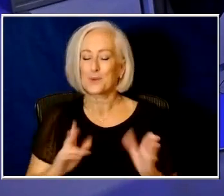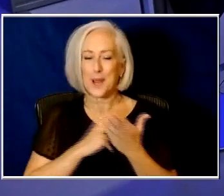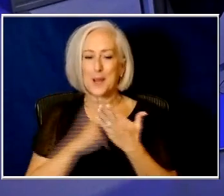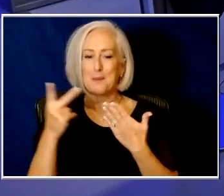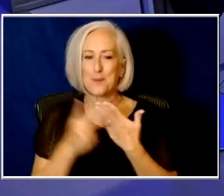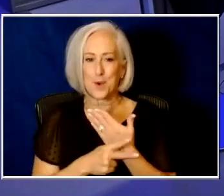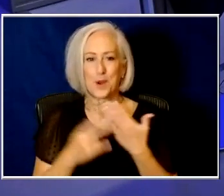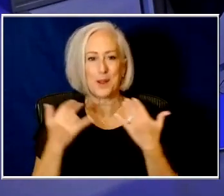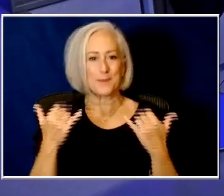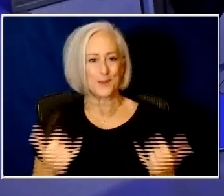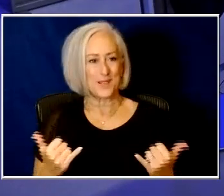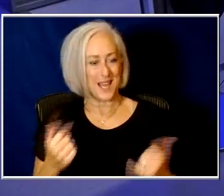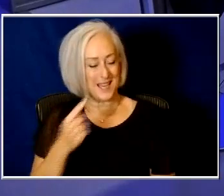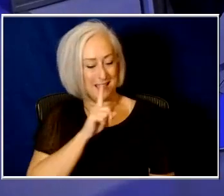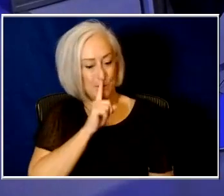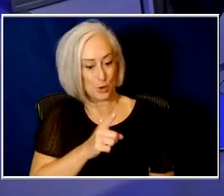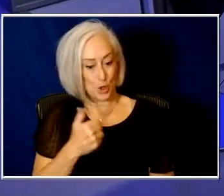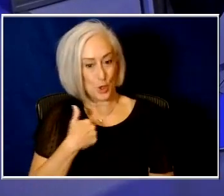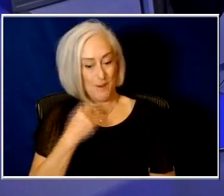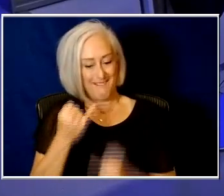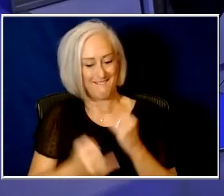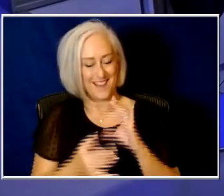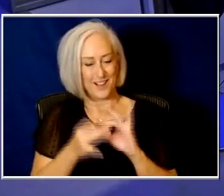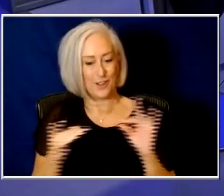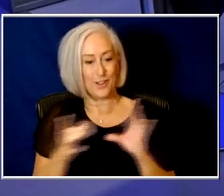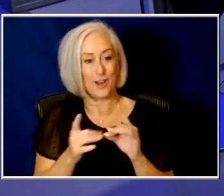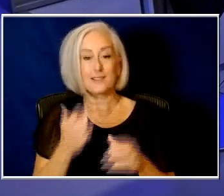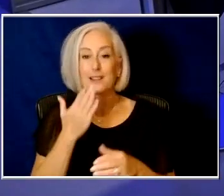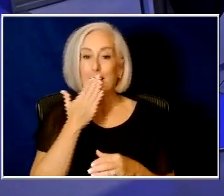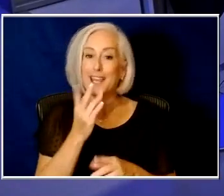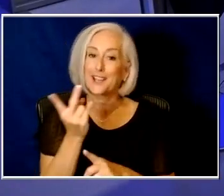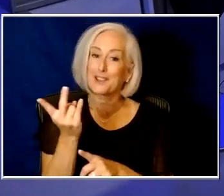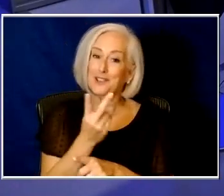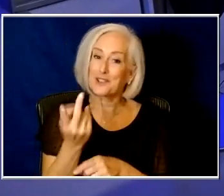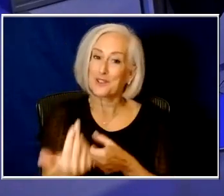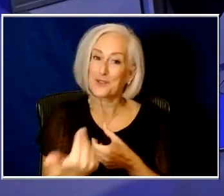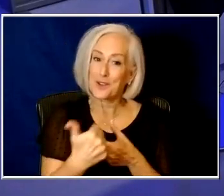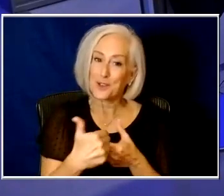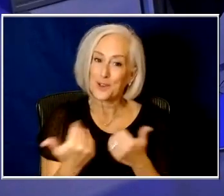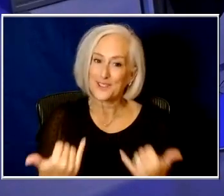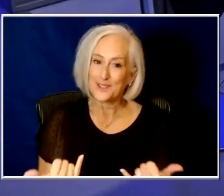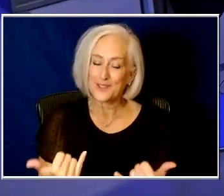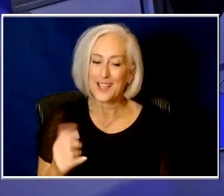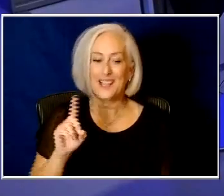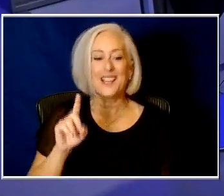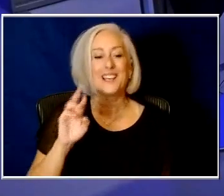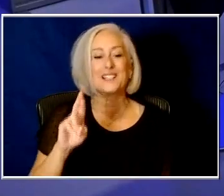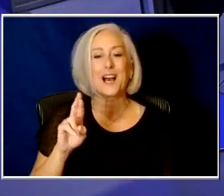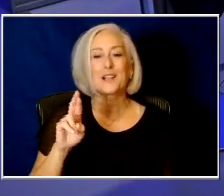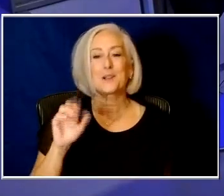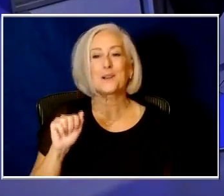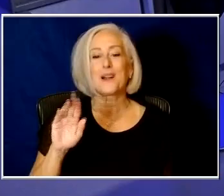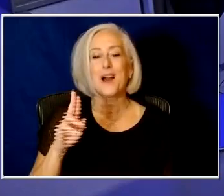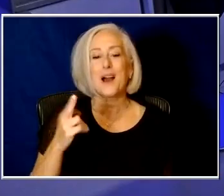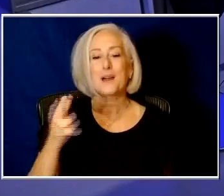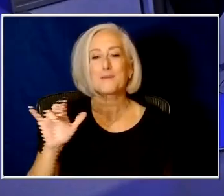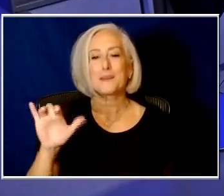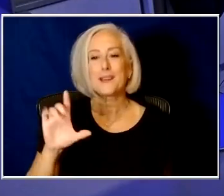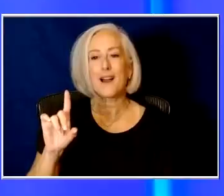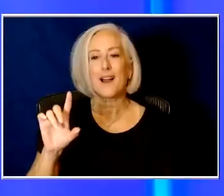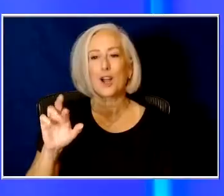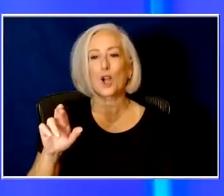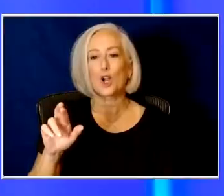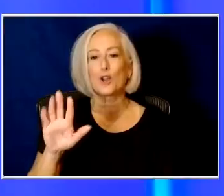have some final thoughts, but I want to thank you guys both for being here. It's been awesome. Dr. Abhyankar, I want to start with you for final thoughts today. This